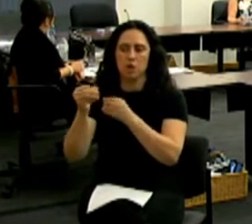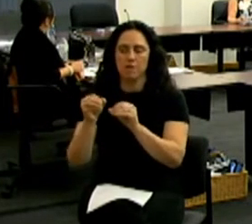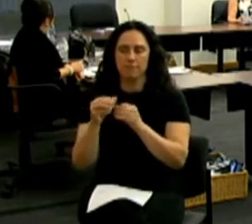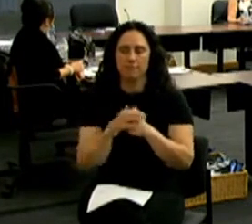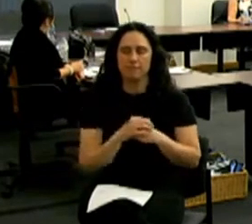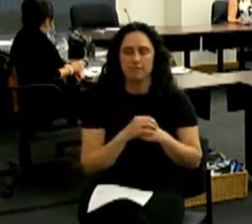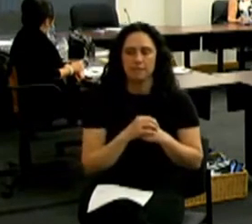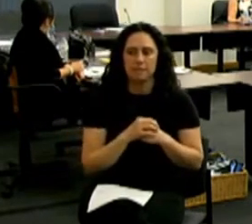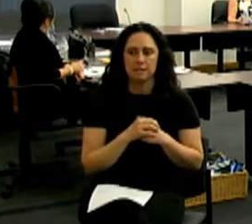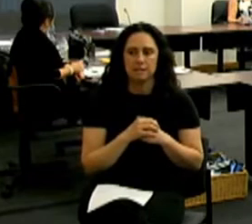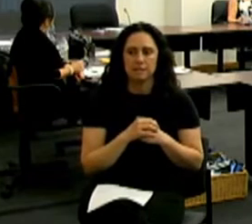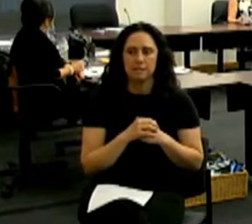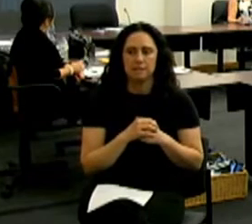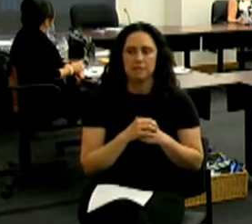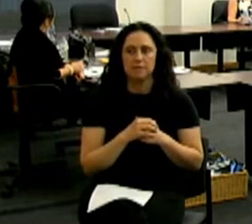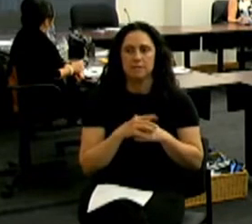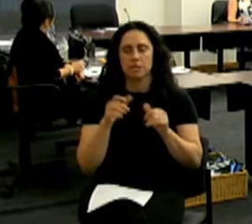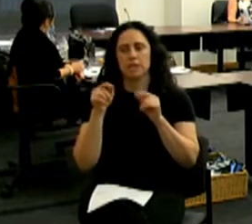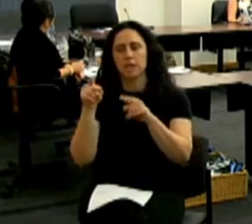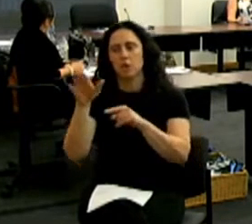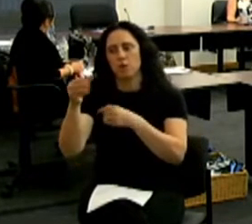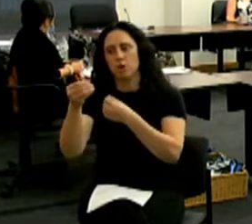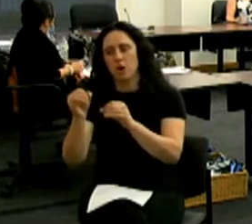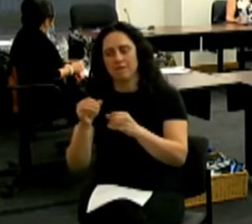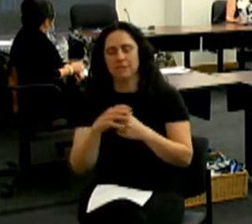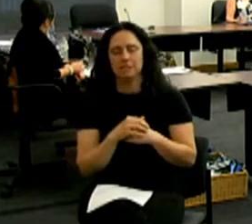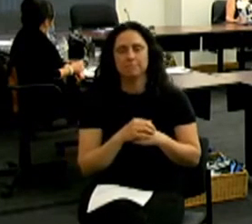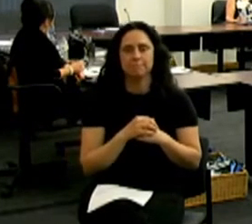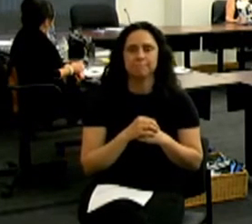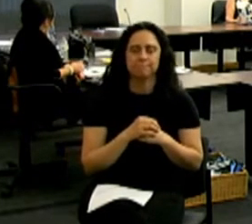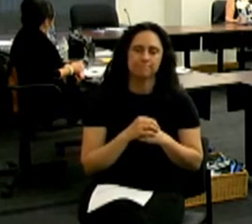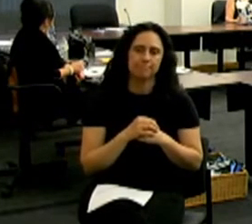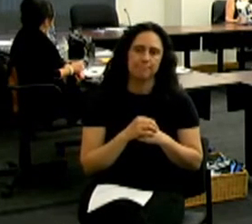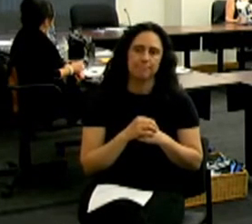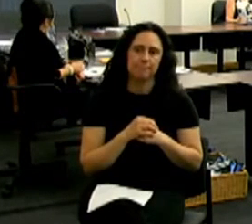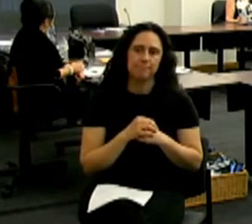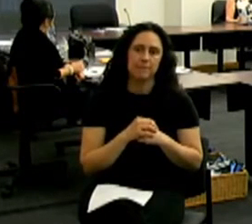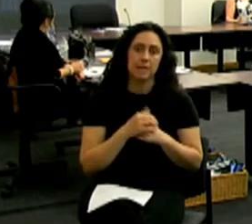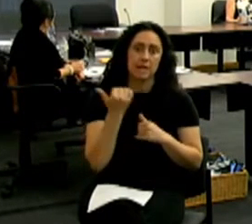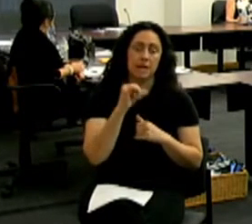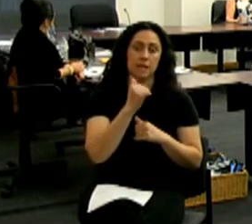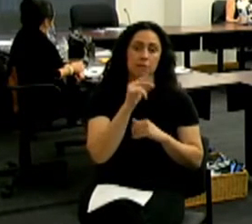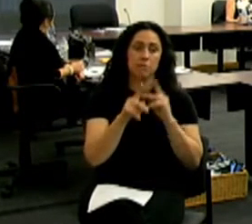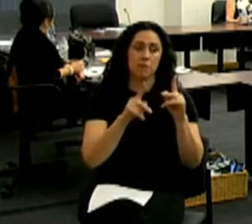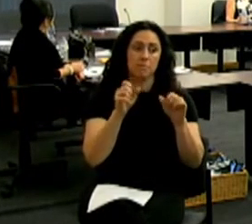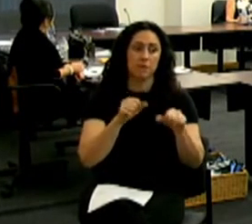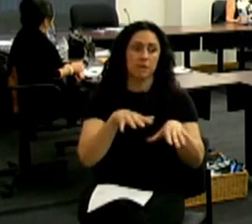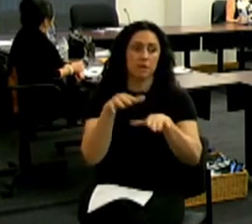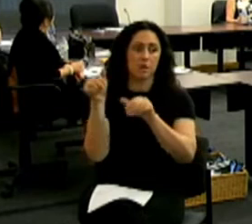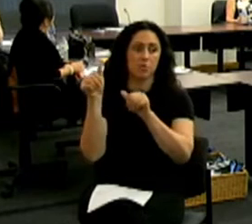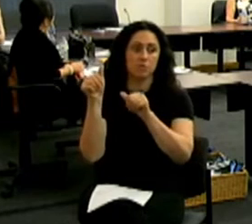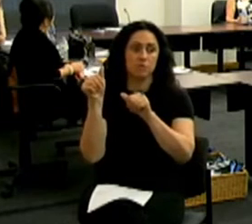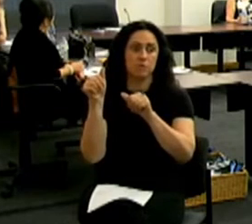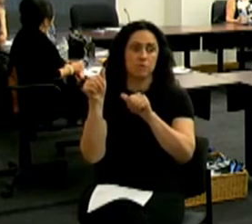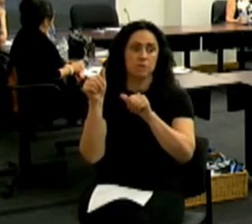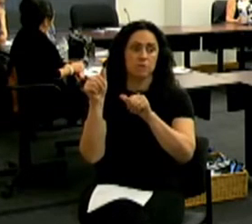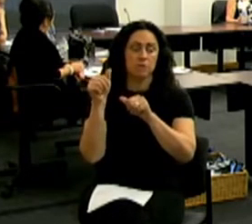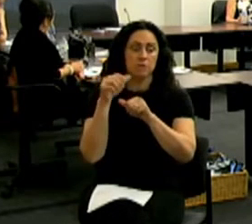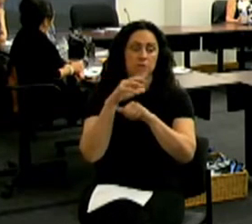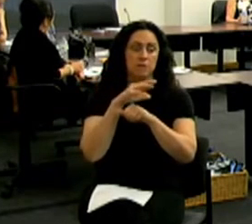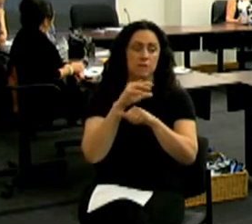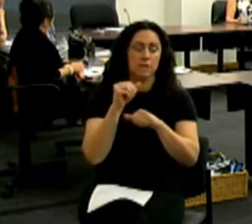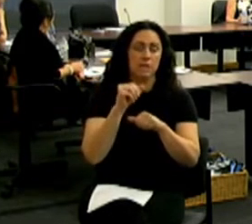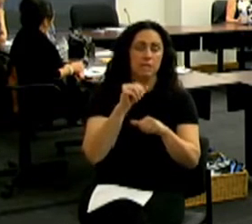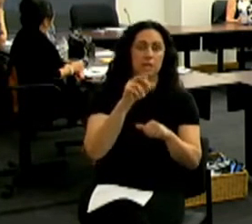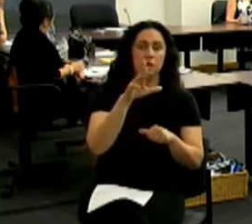to her office. He goes to the She office. gets to go to her office, right? Right. Anybody else get to go? And All right. Kelly